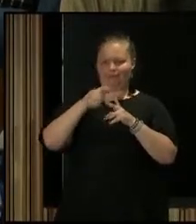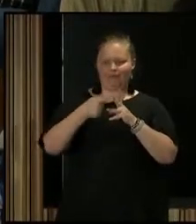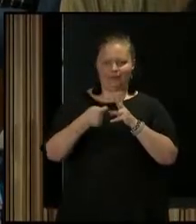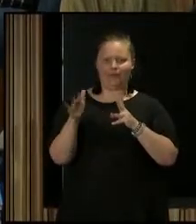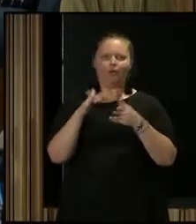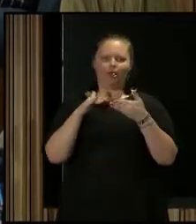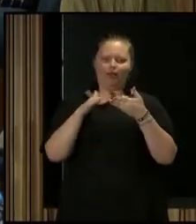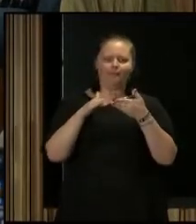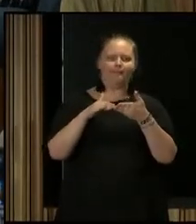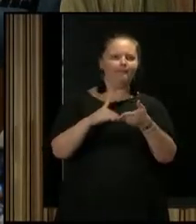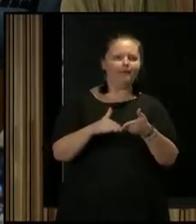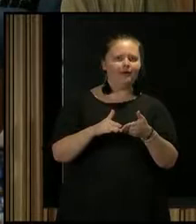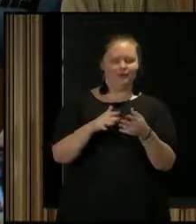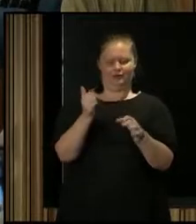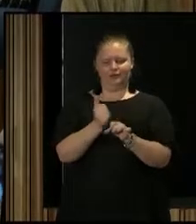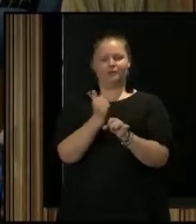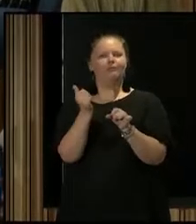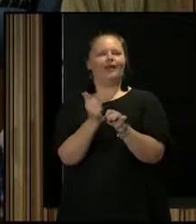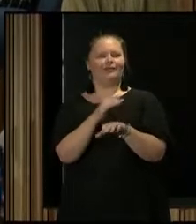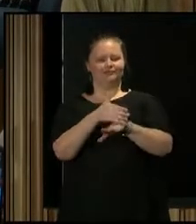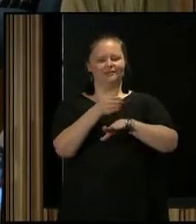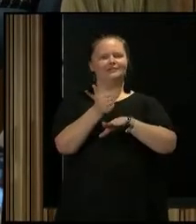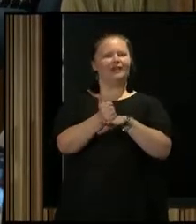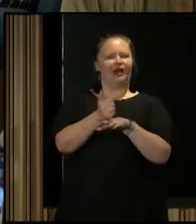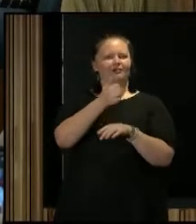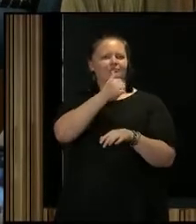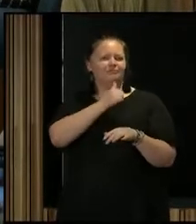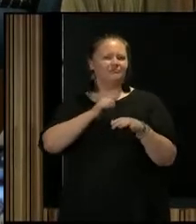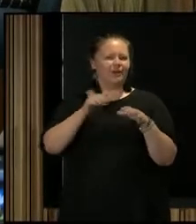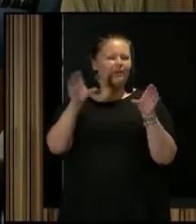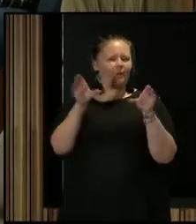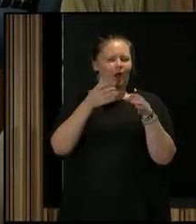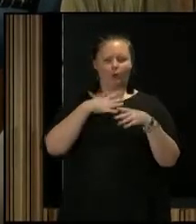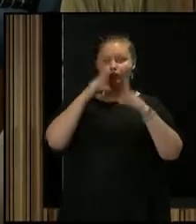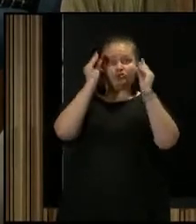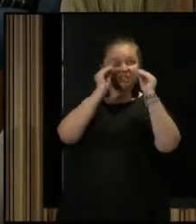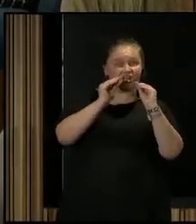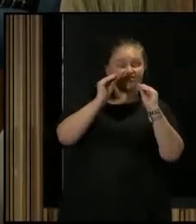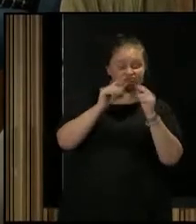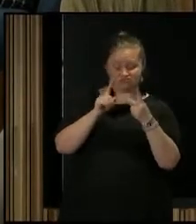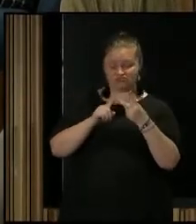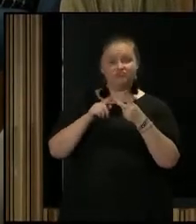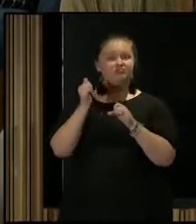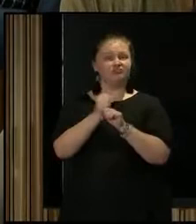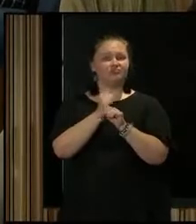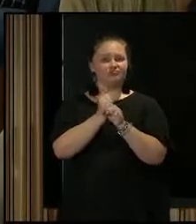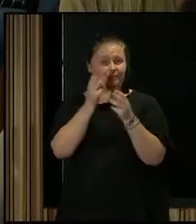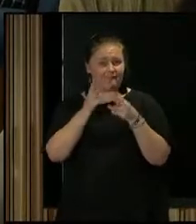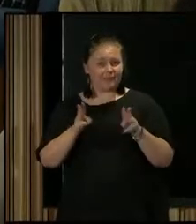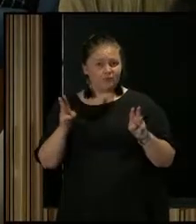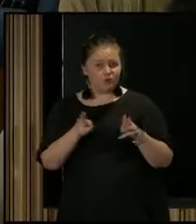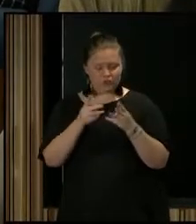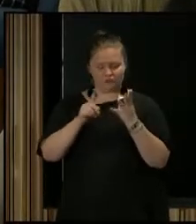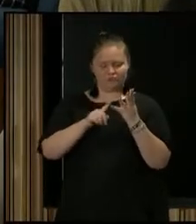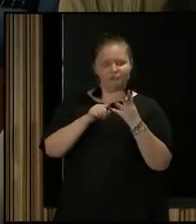on the track of pub choir. I wanted to teach, I wanted to make music, I wanted to help people have that feeling of being in control of